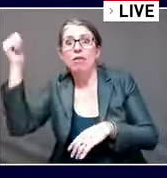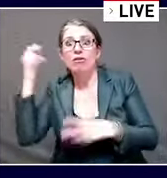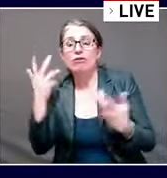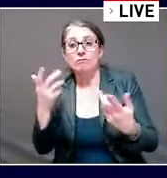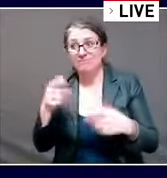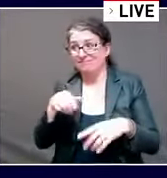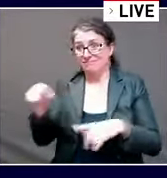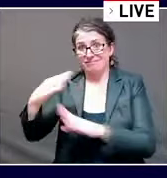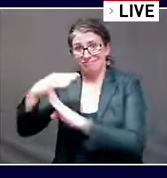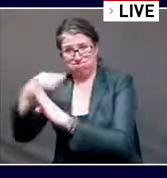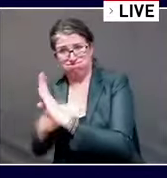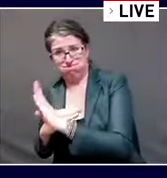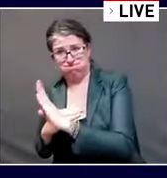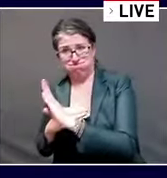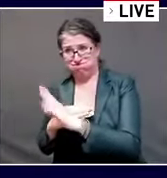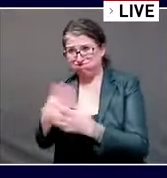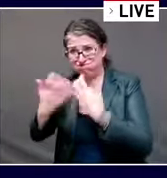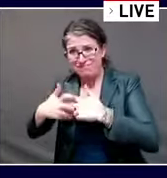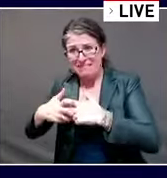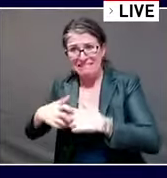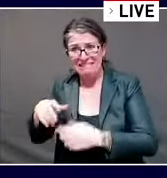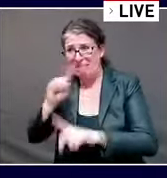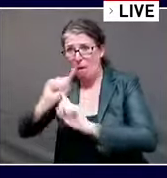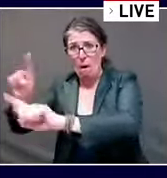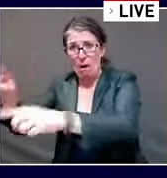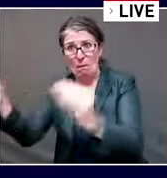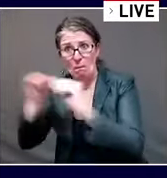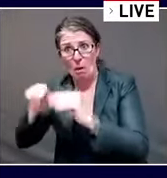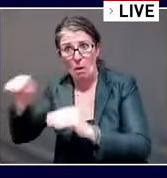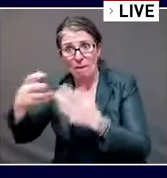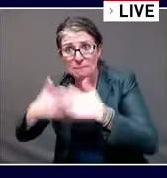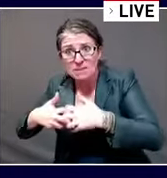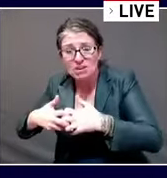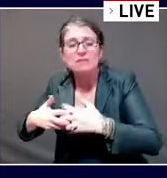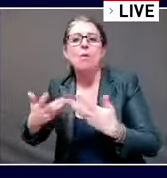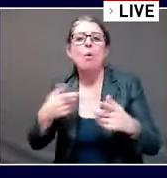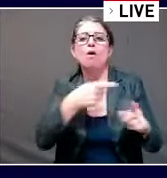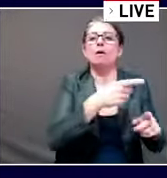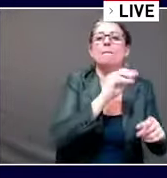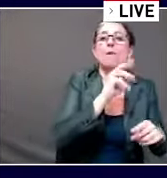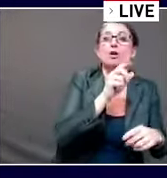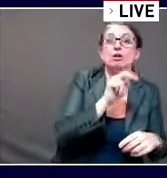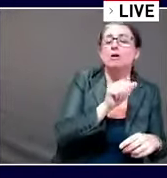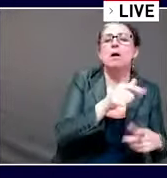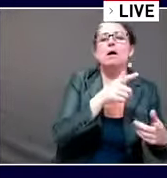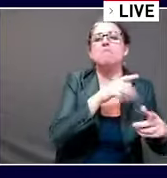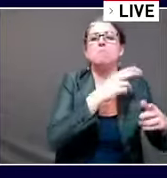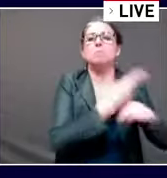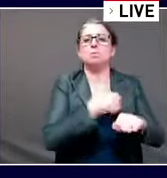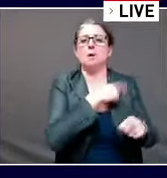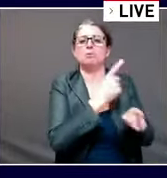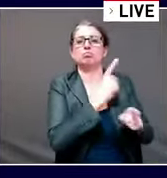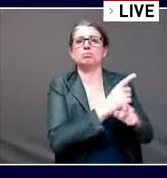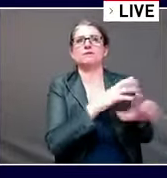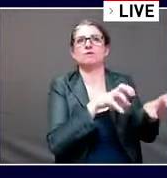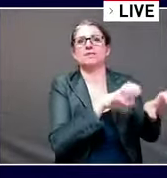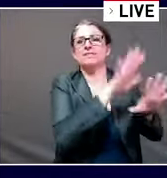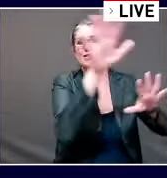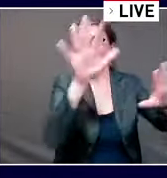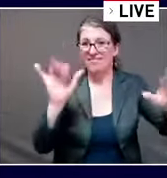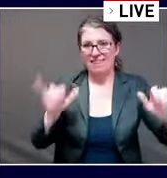a regular refrigerator, et cetera? That's going to drive what kind of materials and logistics we'll need. For example, how